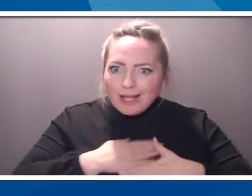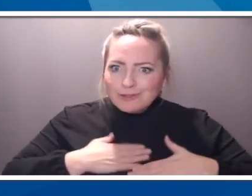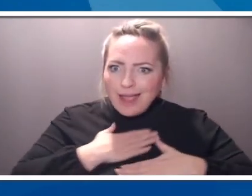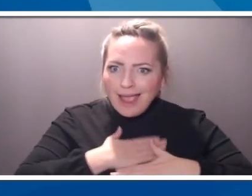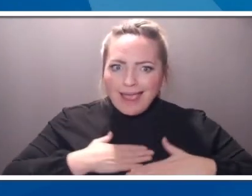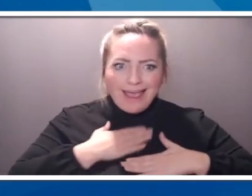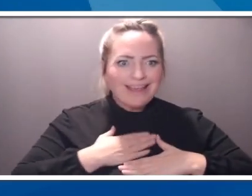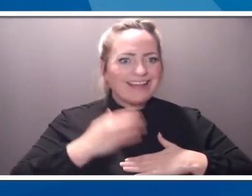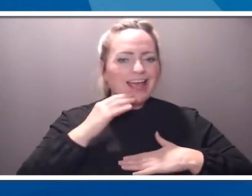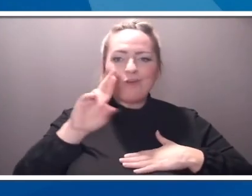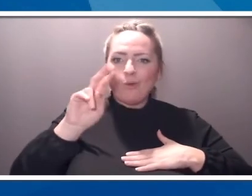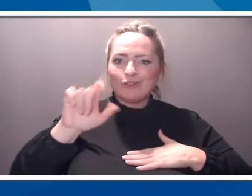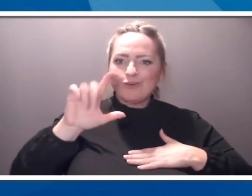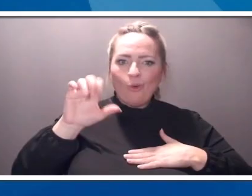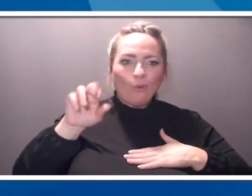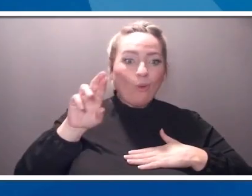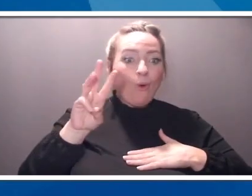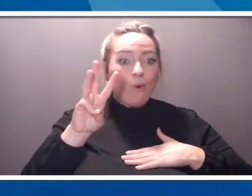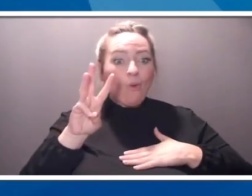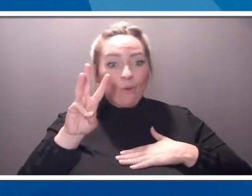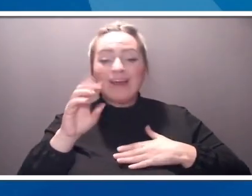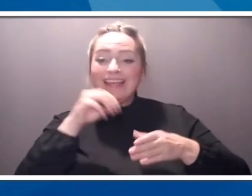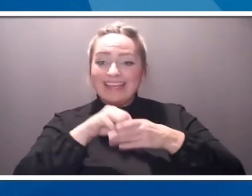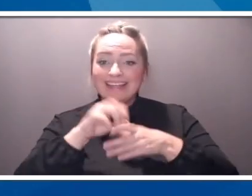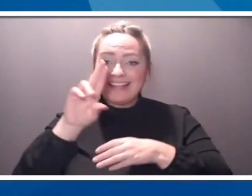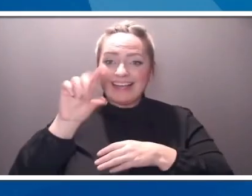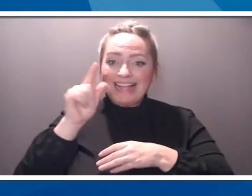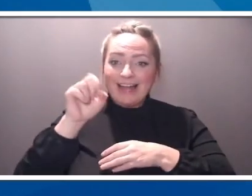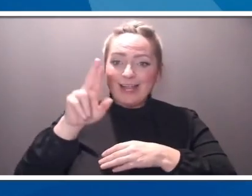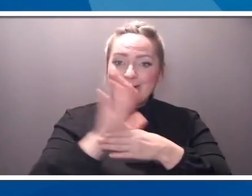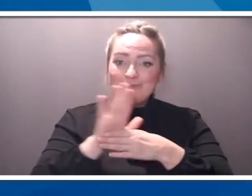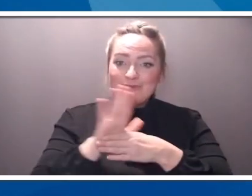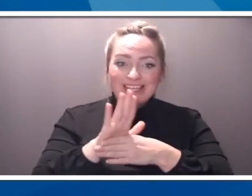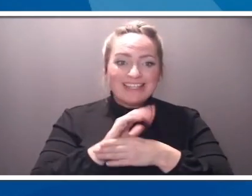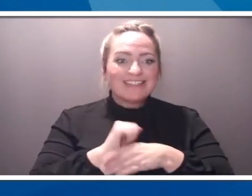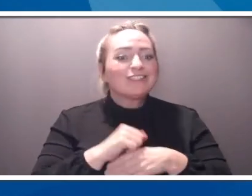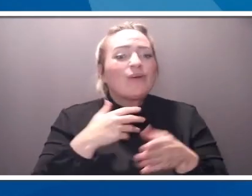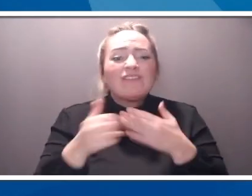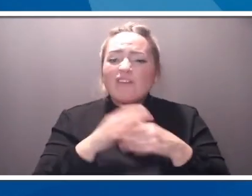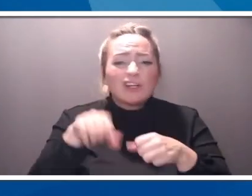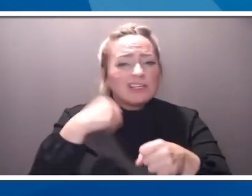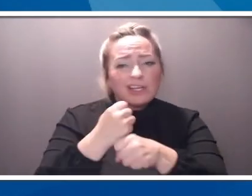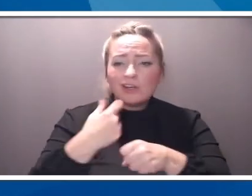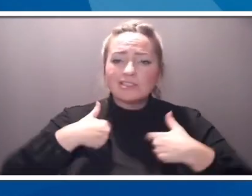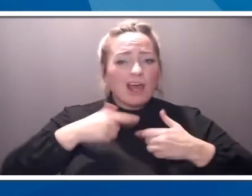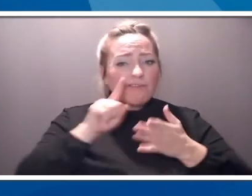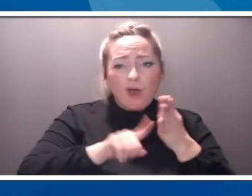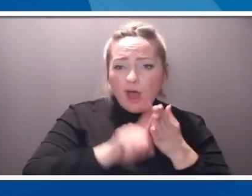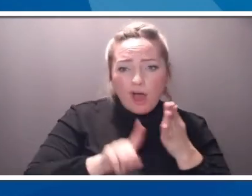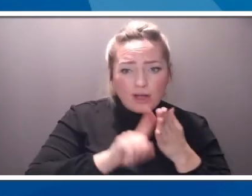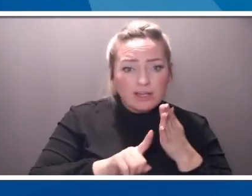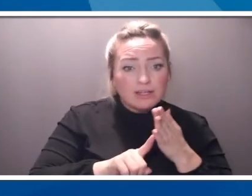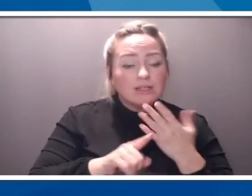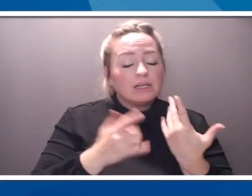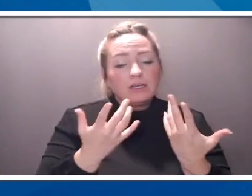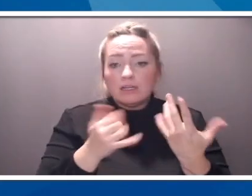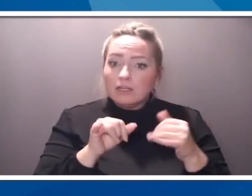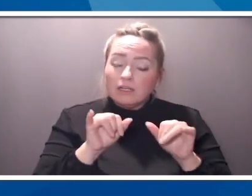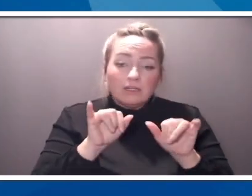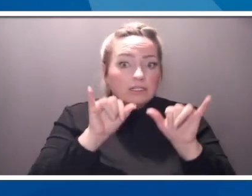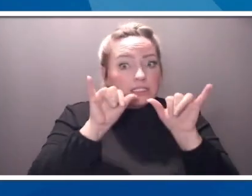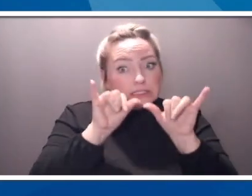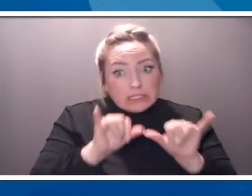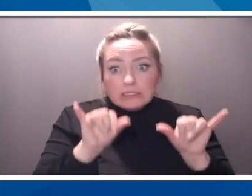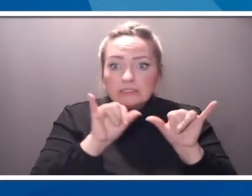So, are you not entertained? I've got Russell Crowe here in Gladiator. So even after years of auditing, this kind